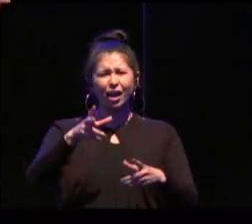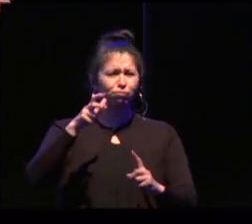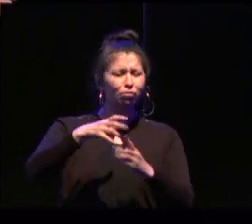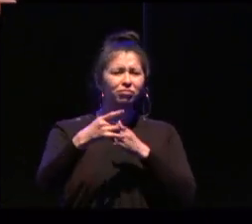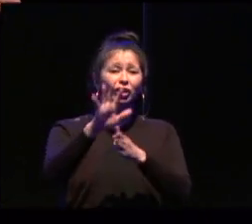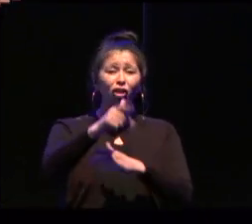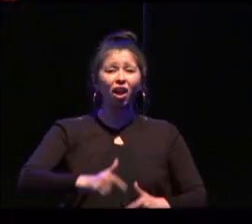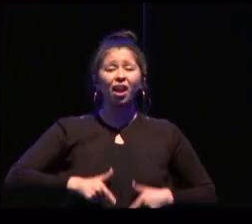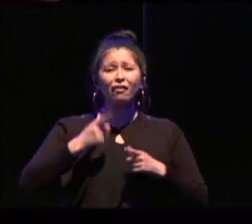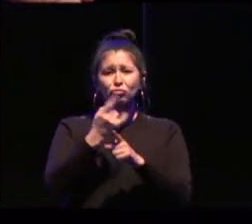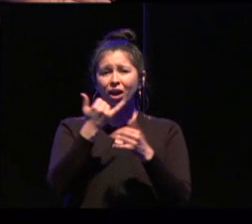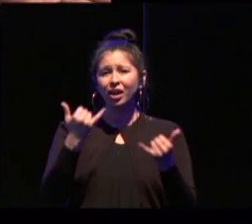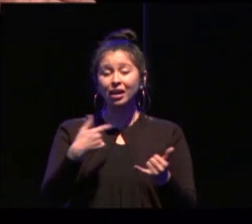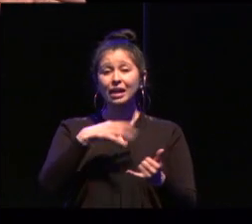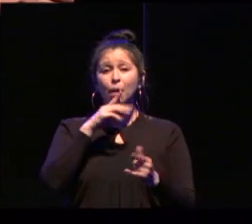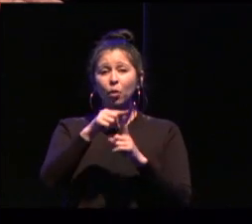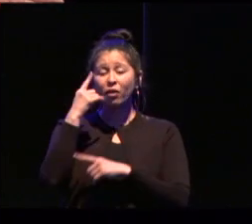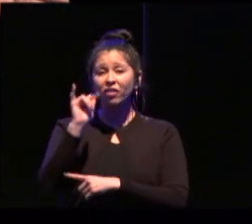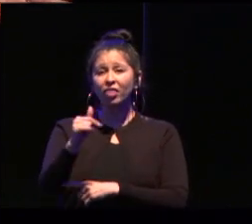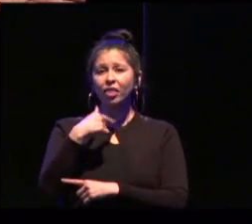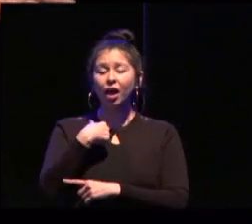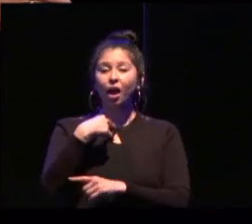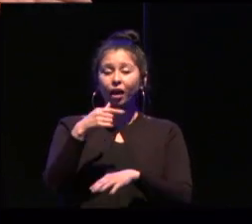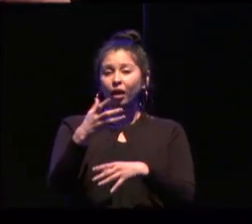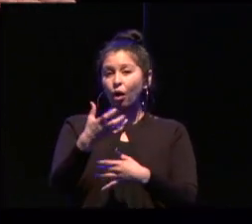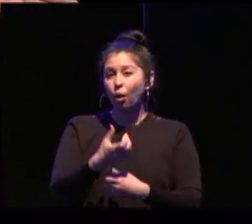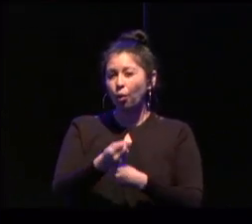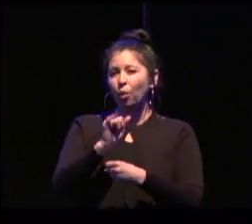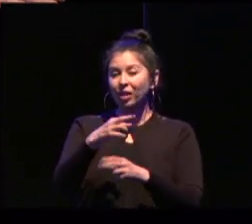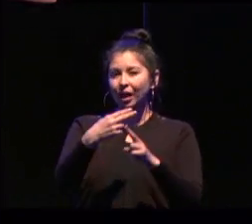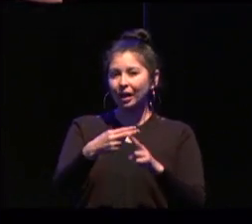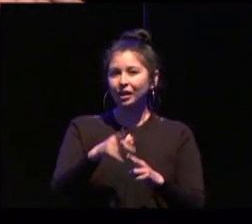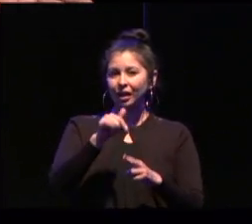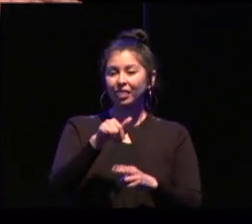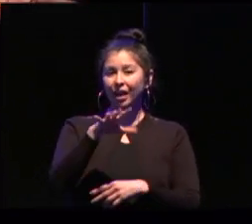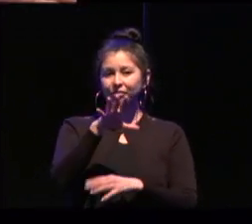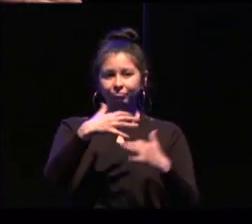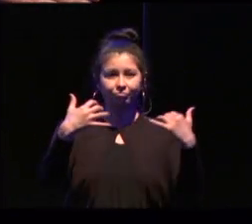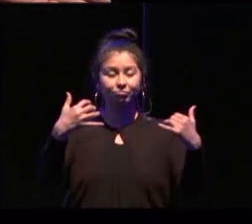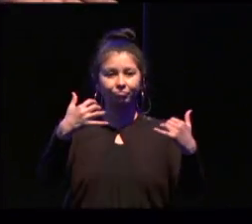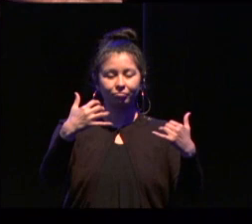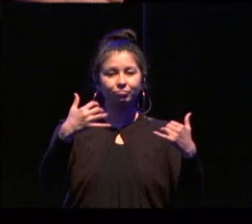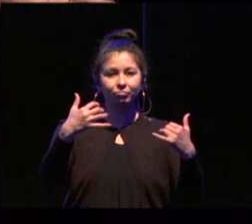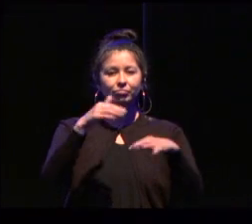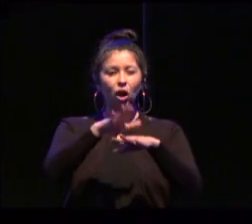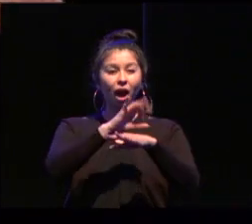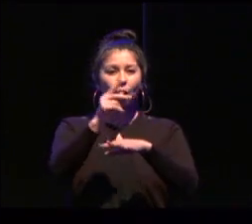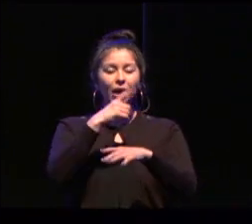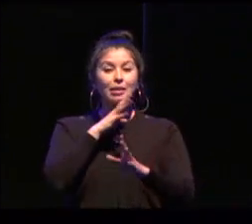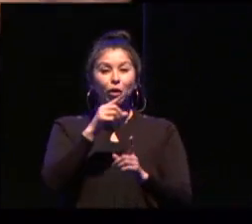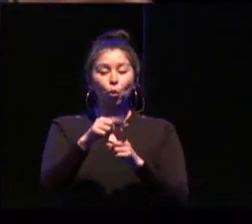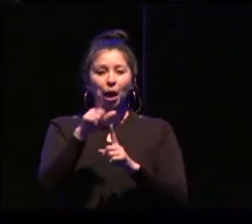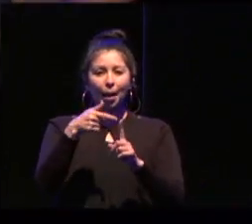now. I speak the word for this. I call the name of this congregation out. And as I'm speaking the